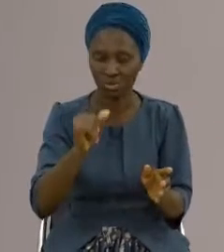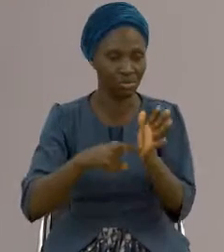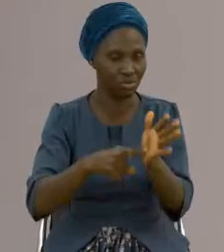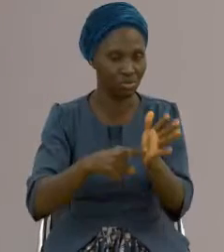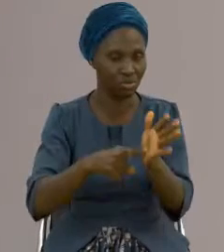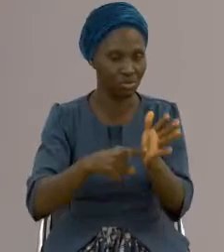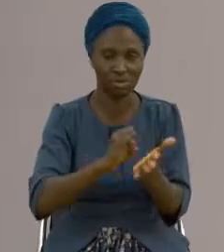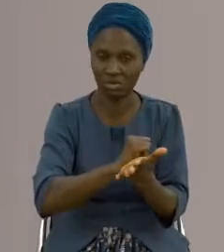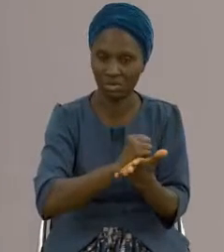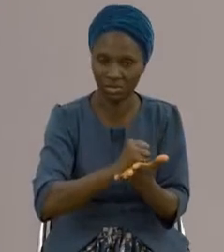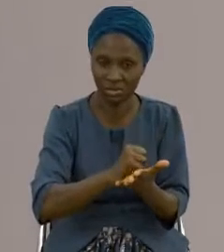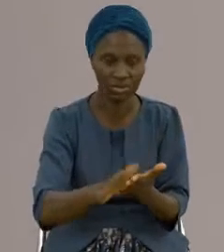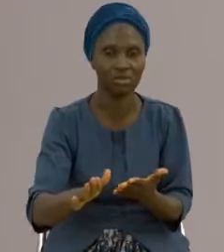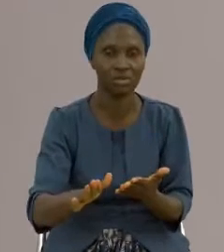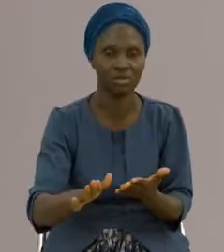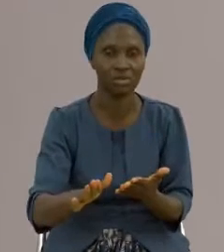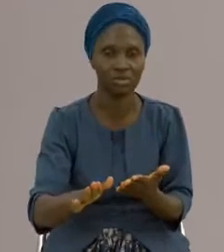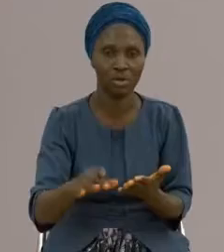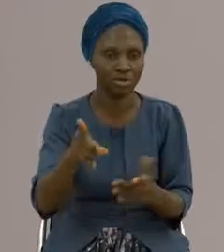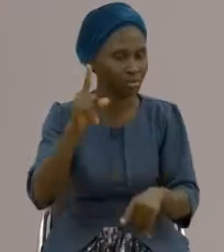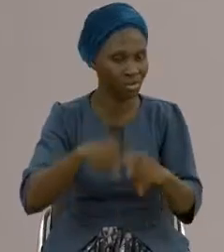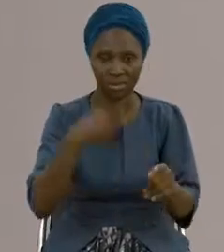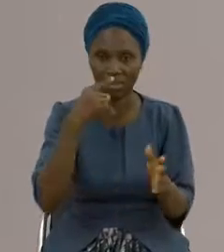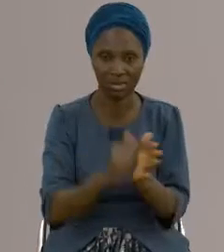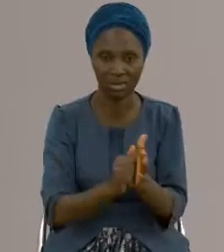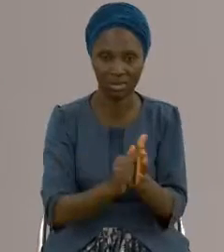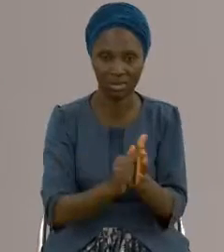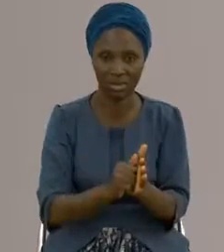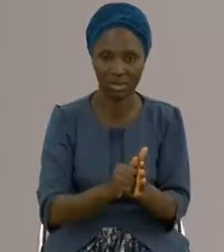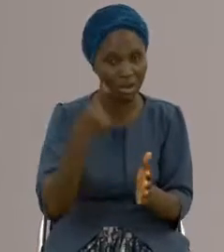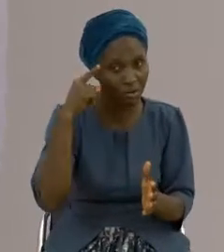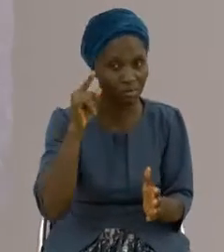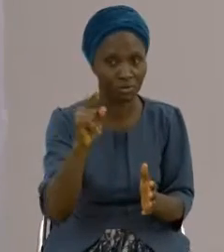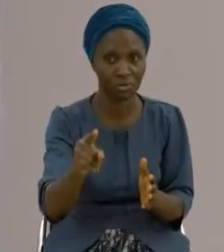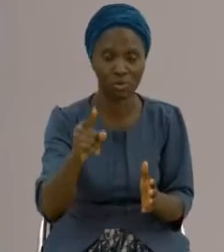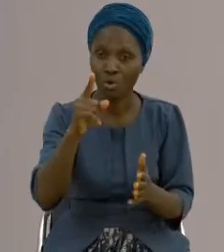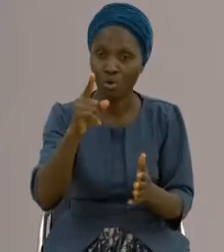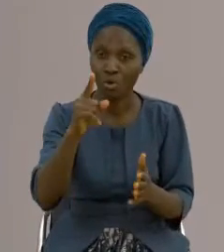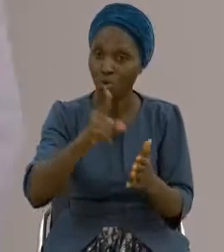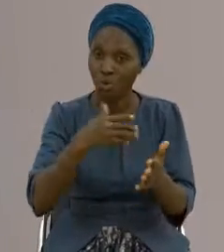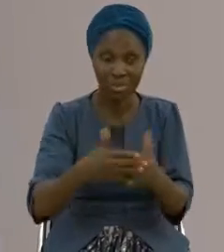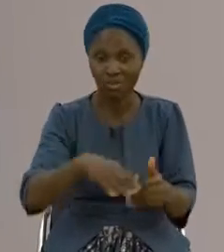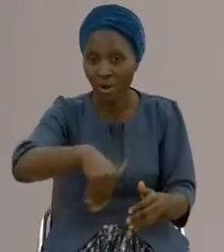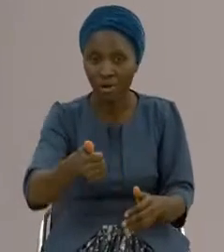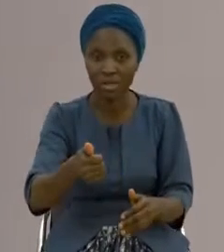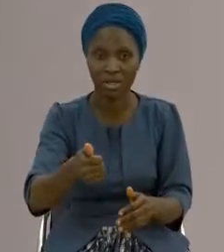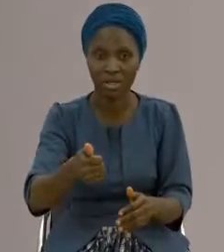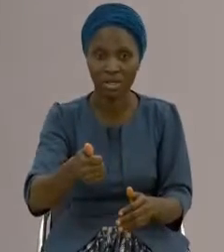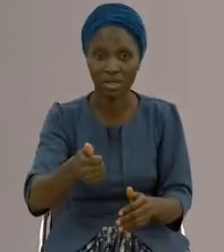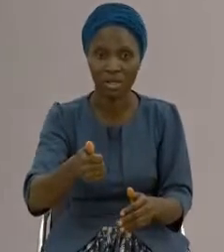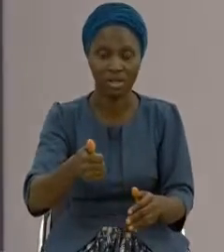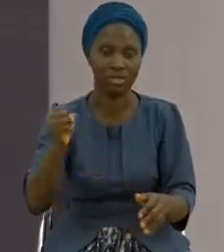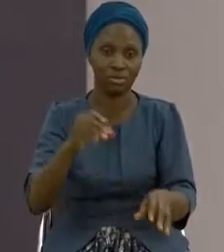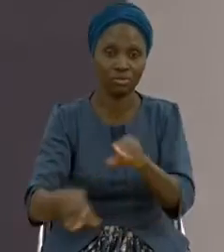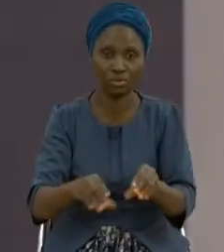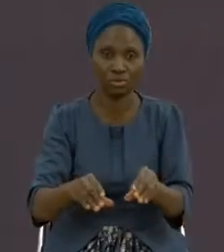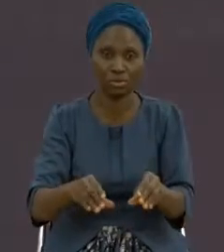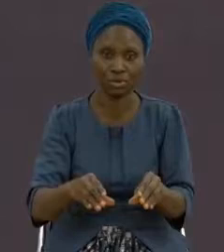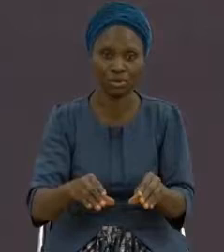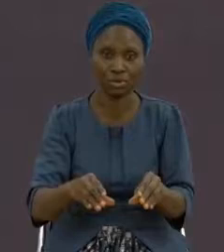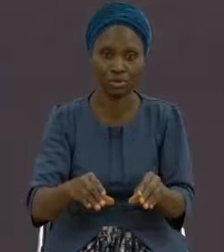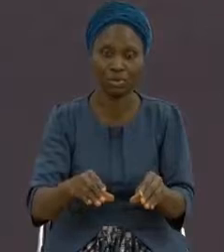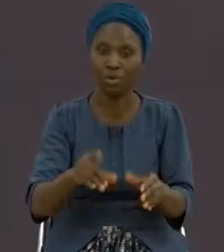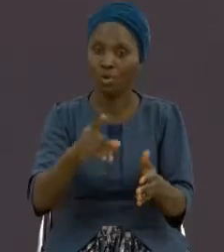you, whatever others lack, this is the will of God, even